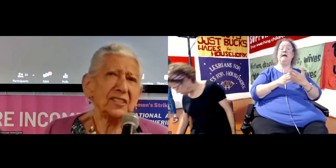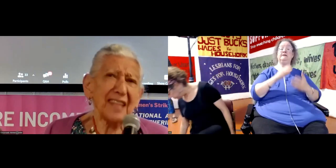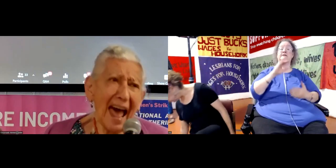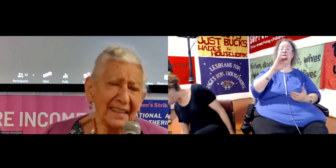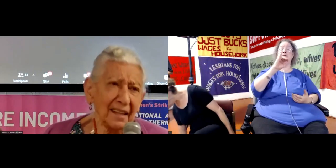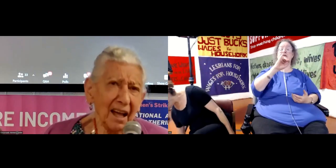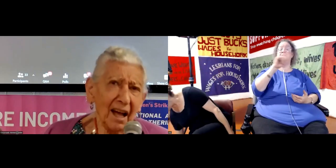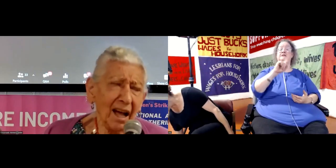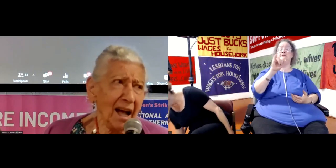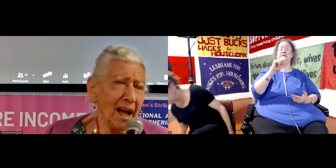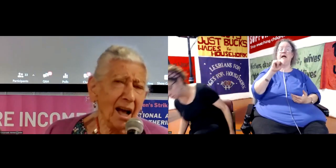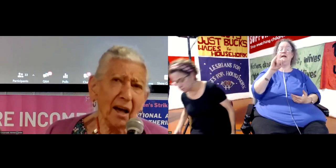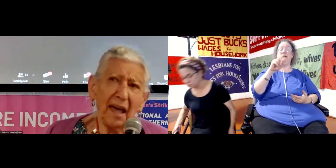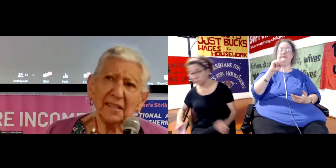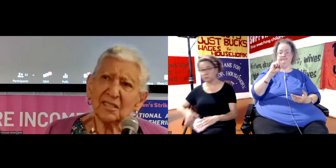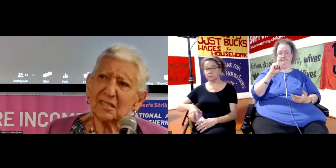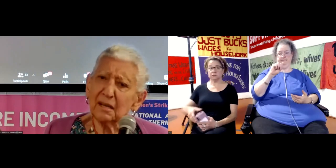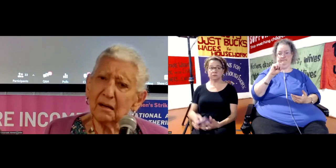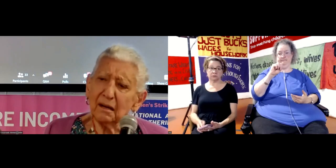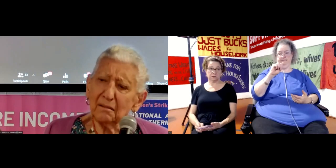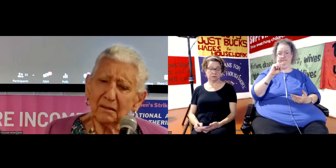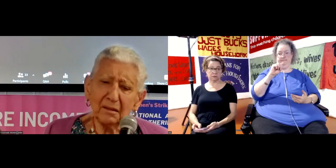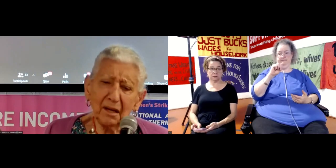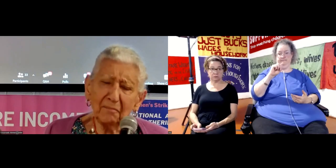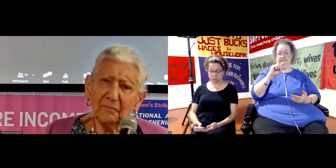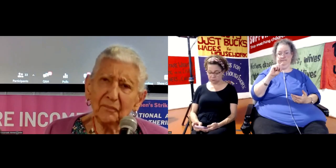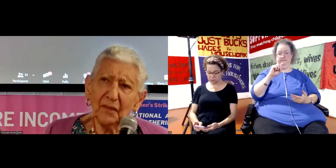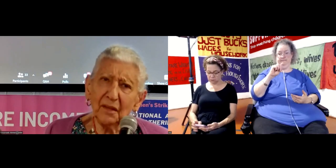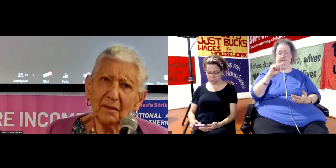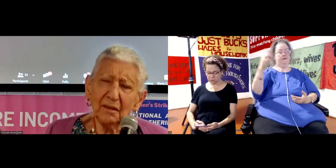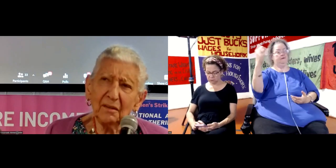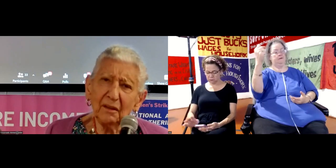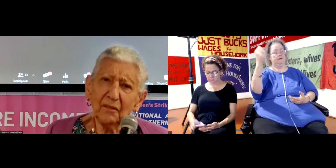because we stand against